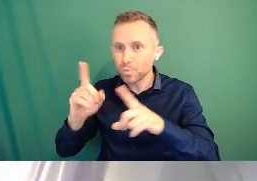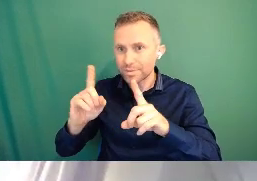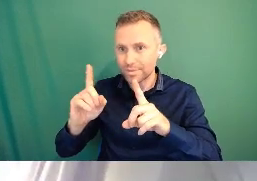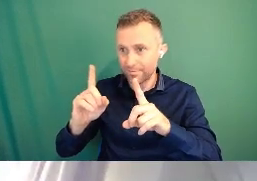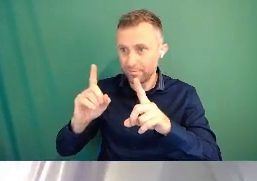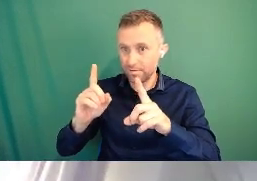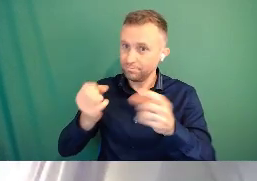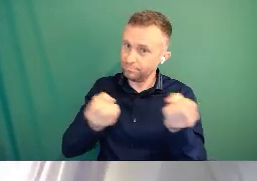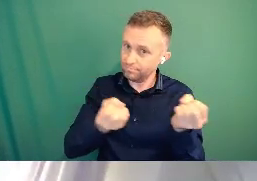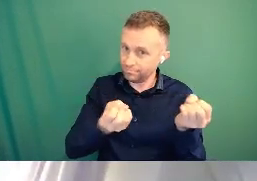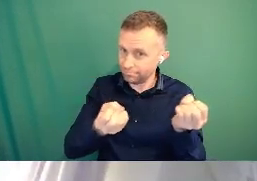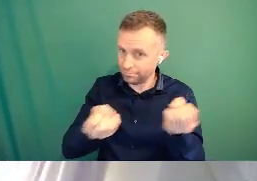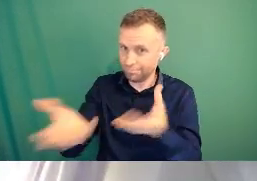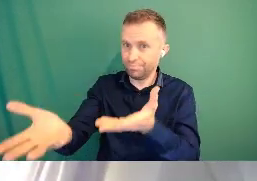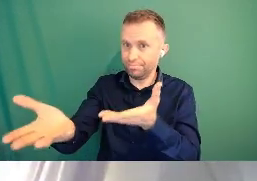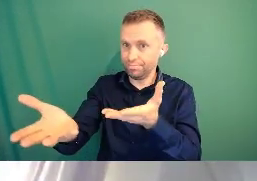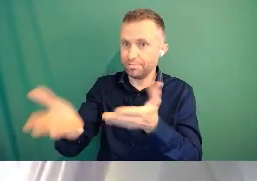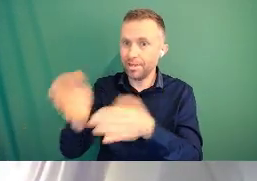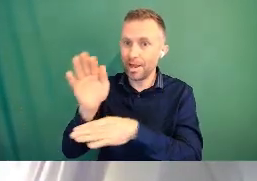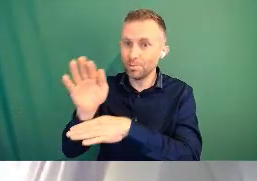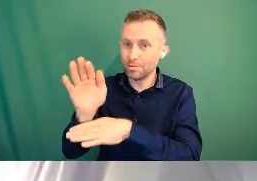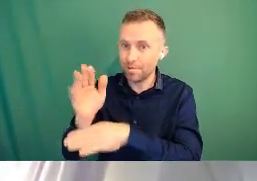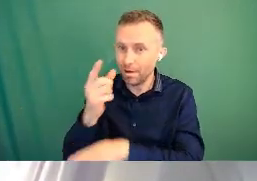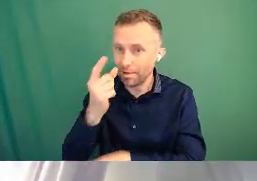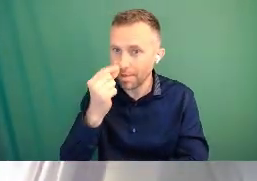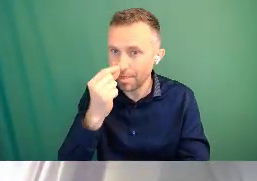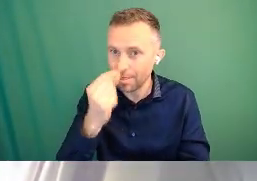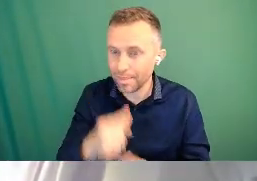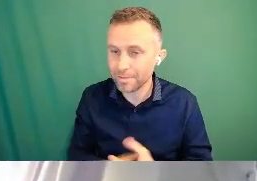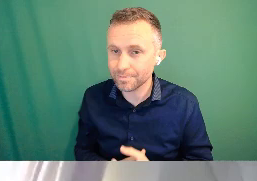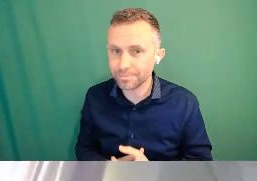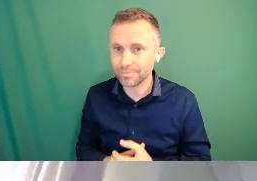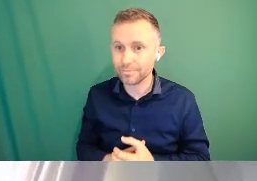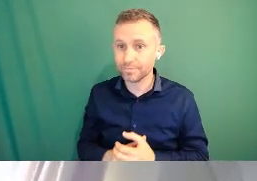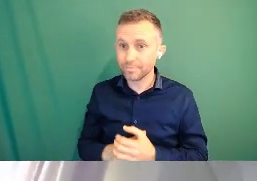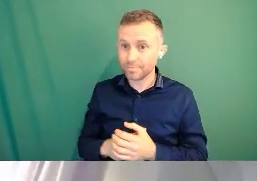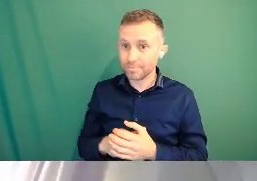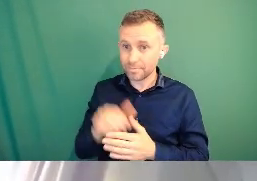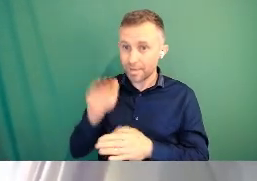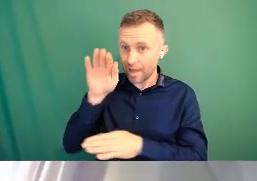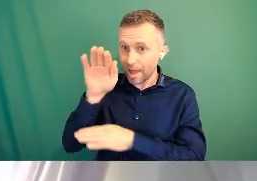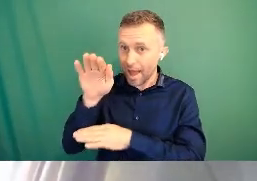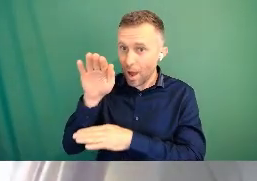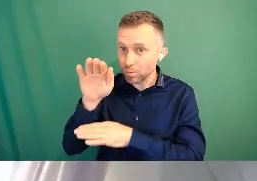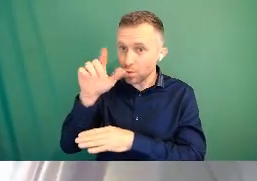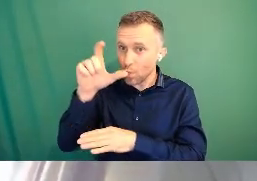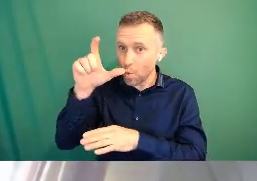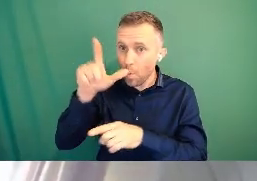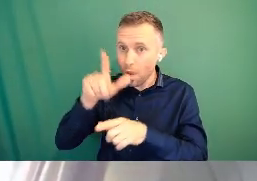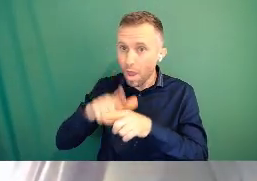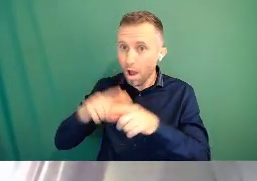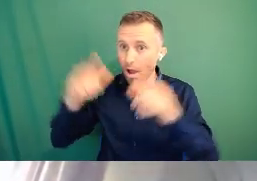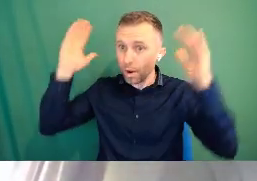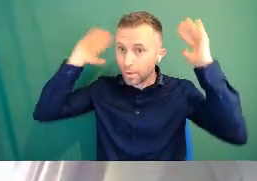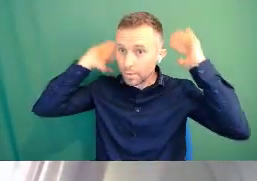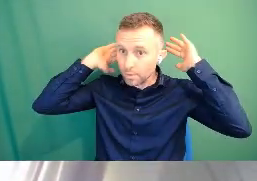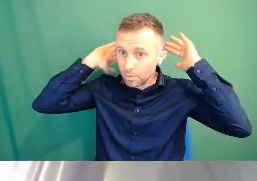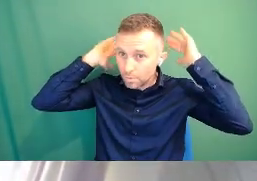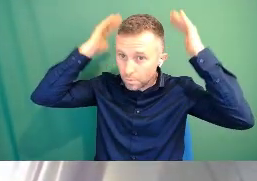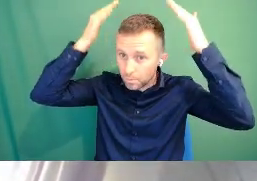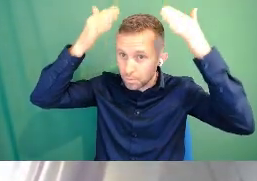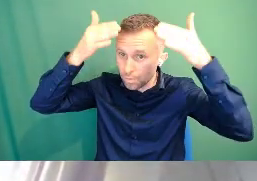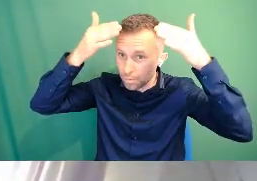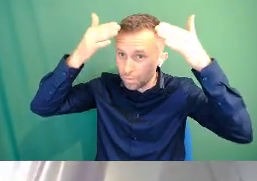happy to help. And I think I saw someone just wrote the messages. They're covering in the courtyard. The main part of the courtyard, there